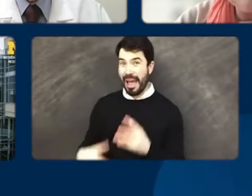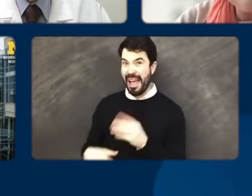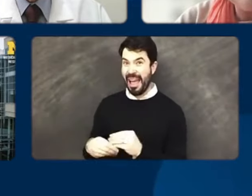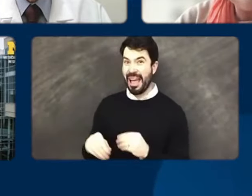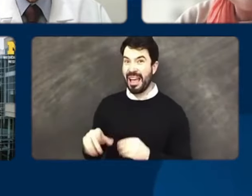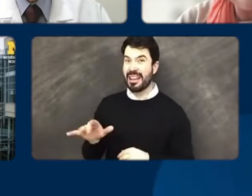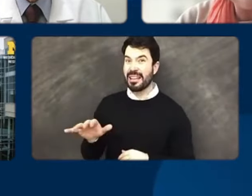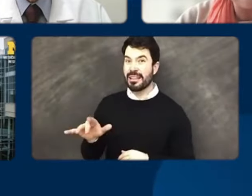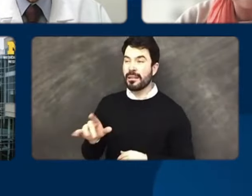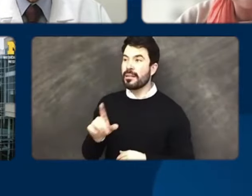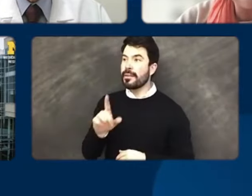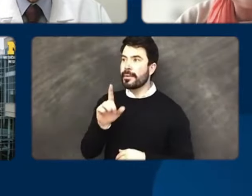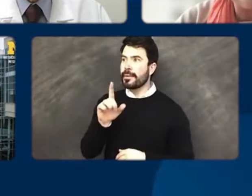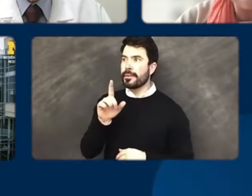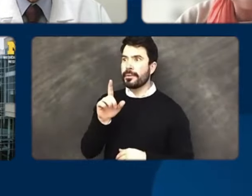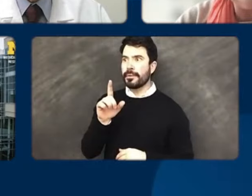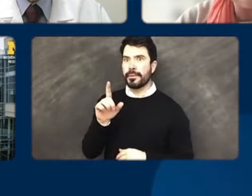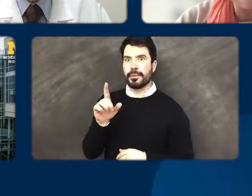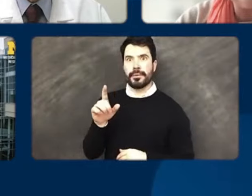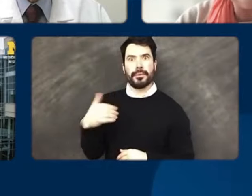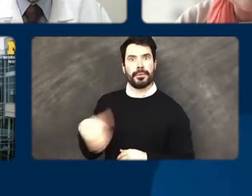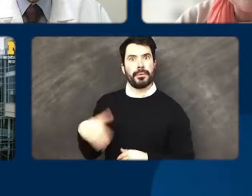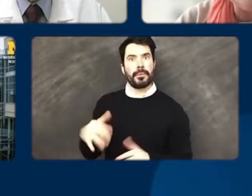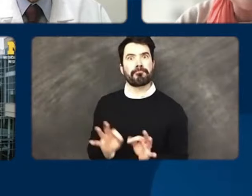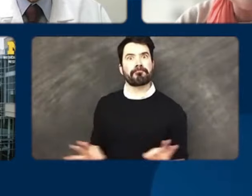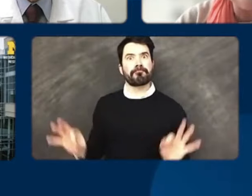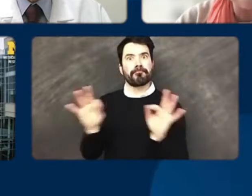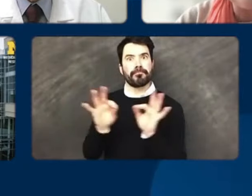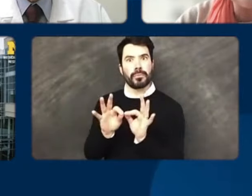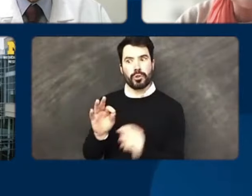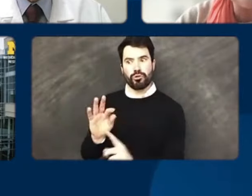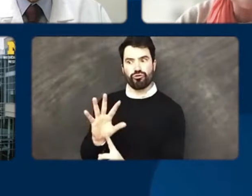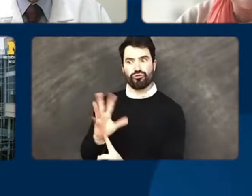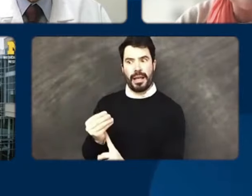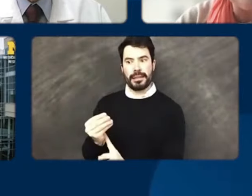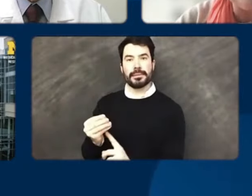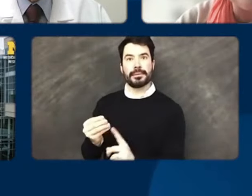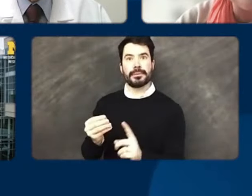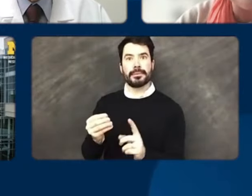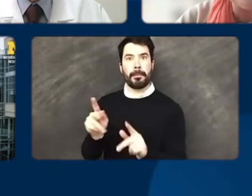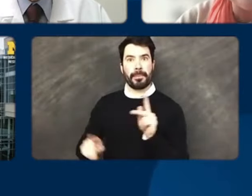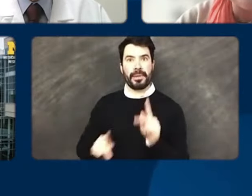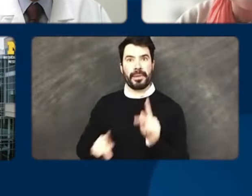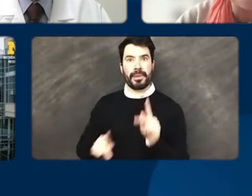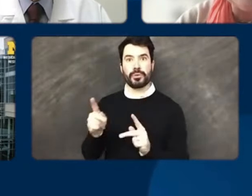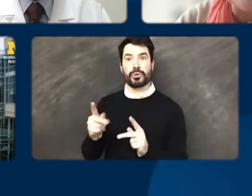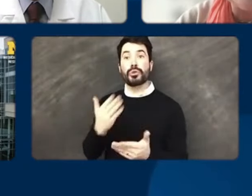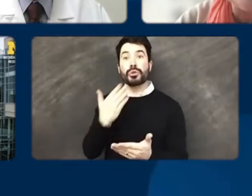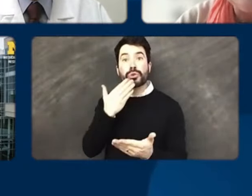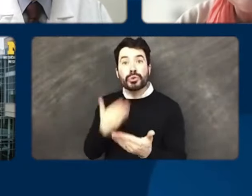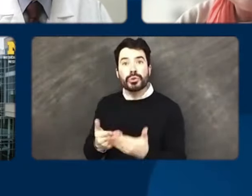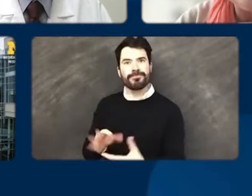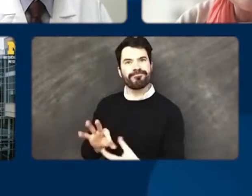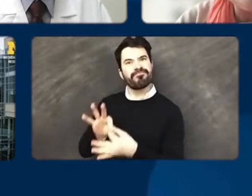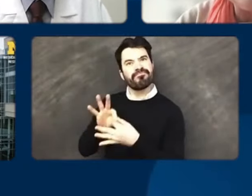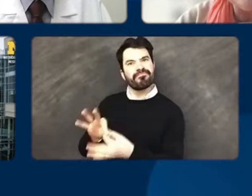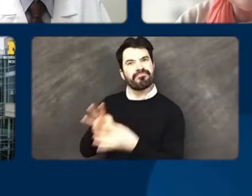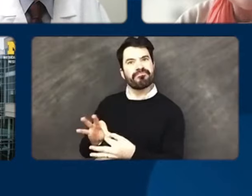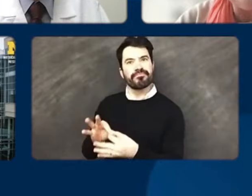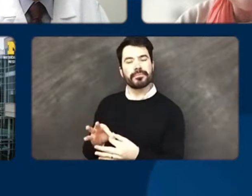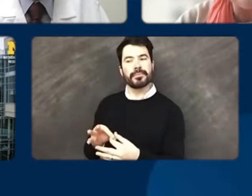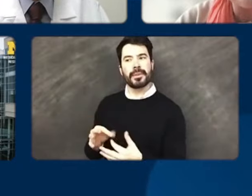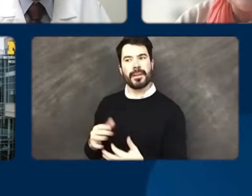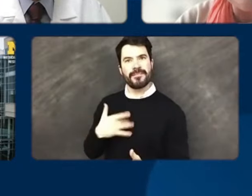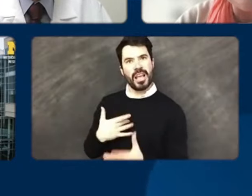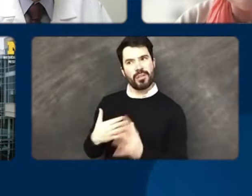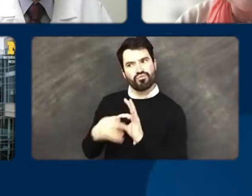really, really important for transgender individuals to have a good relationship with their healthcare provider, and